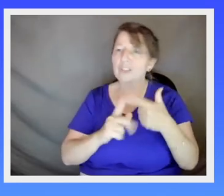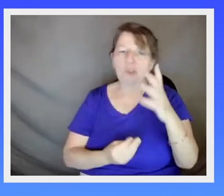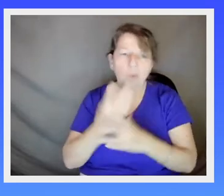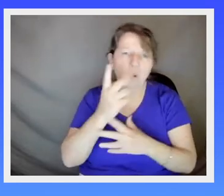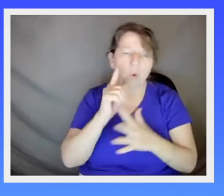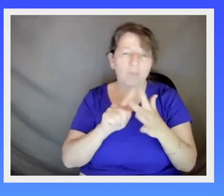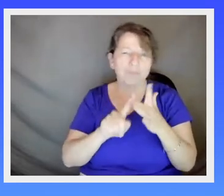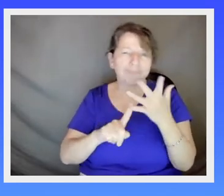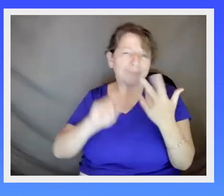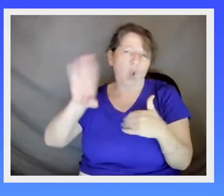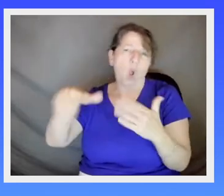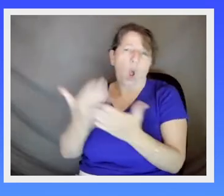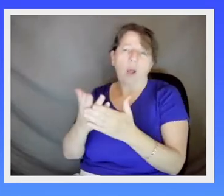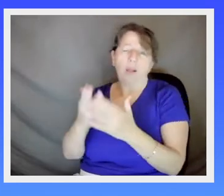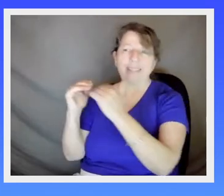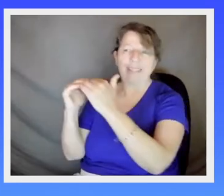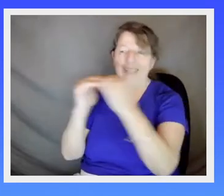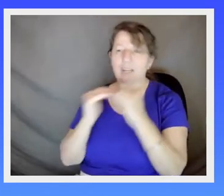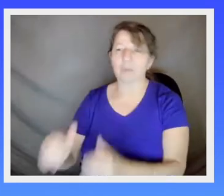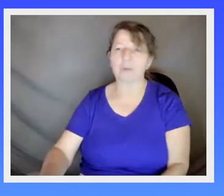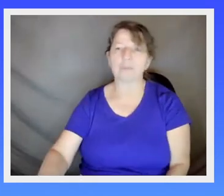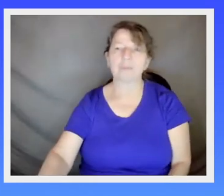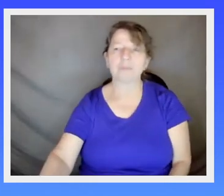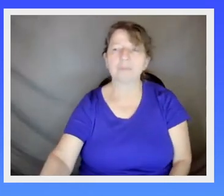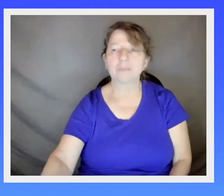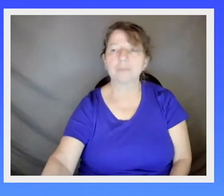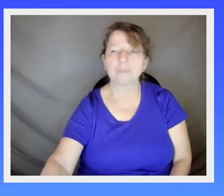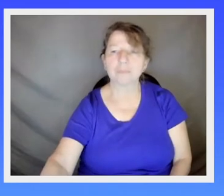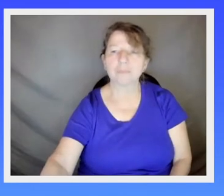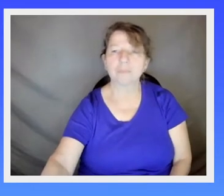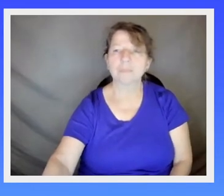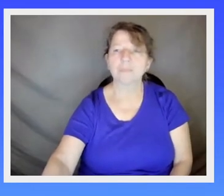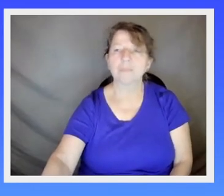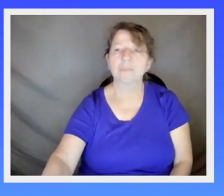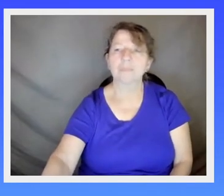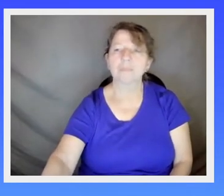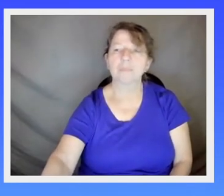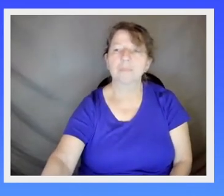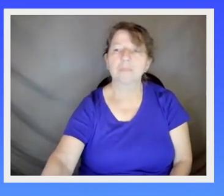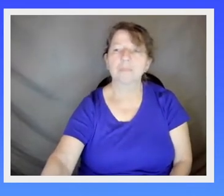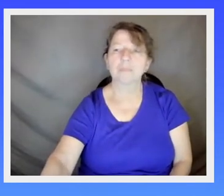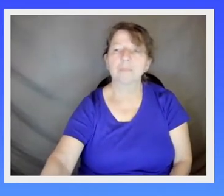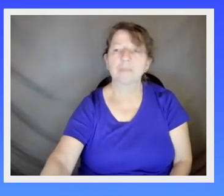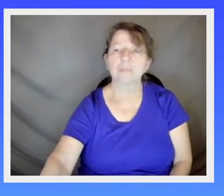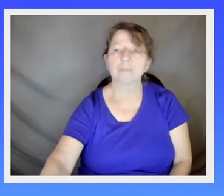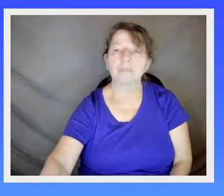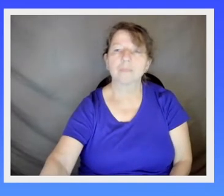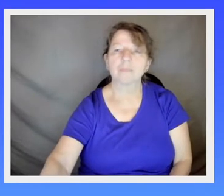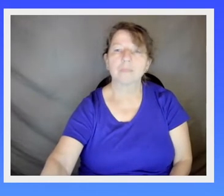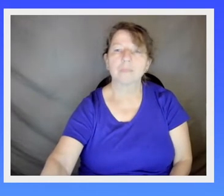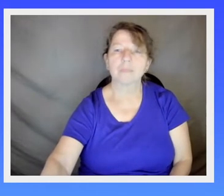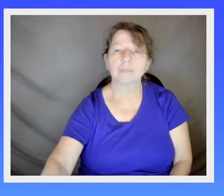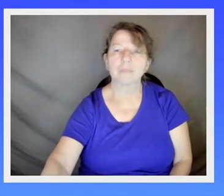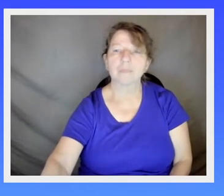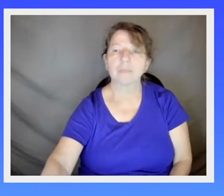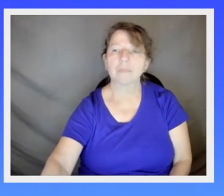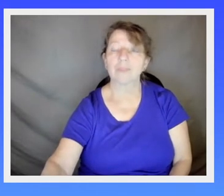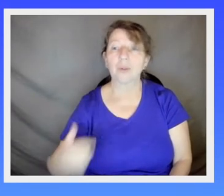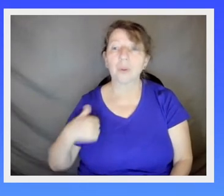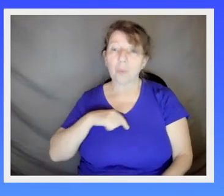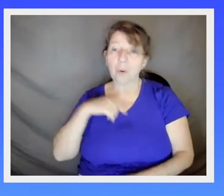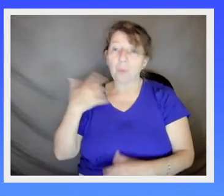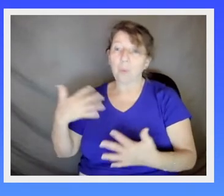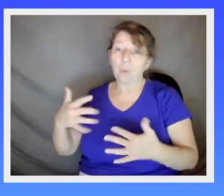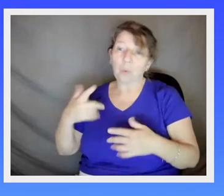Thank you so much. We're doing pretty well on time. Let's see, maybe we'll have more than 4 questions. I'm gonna keep it within the financial